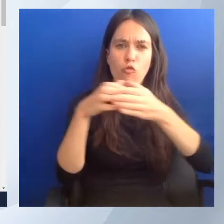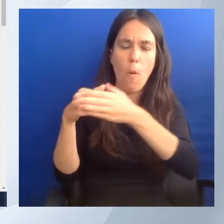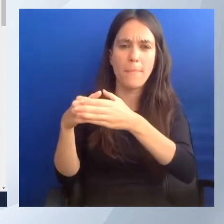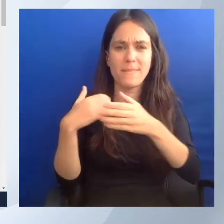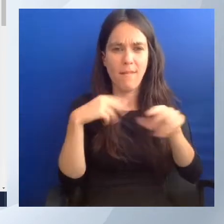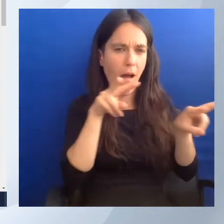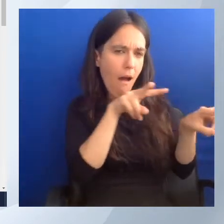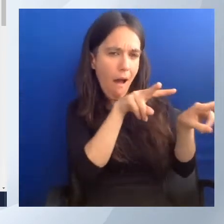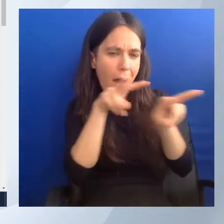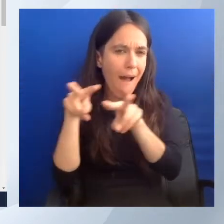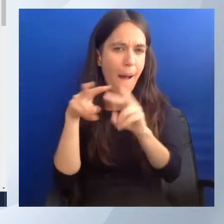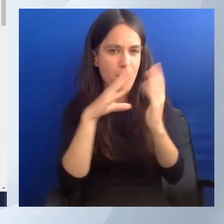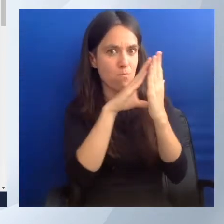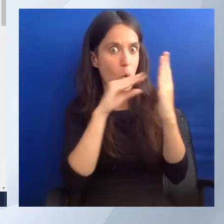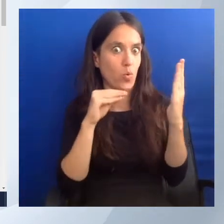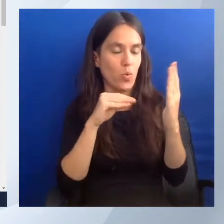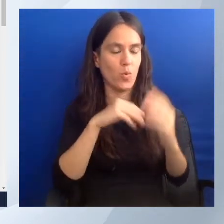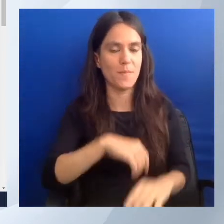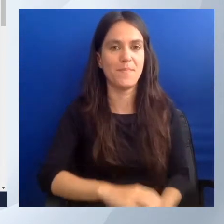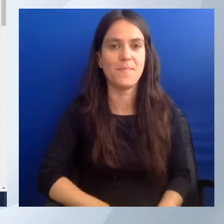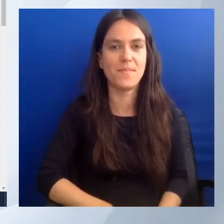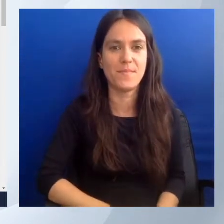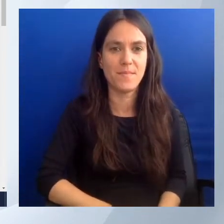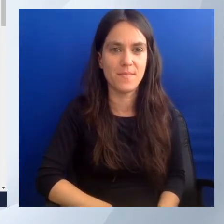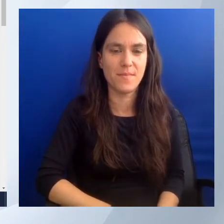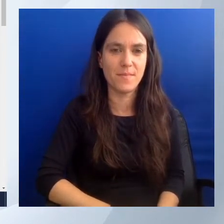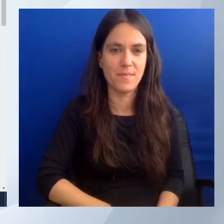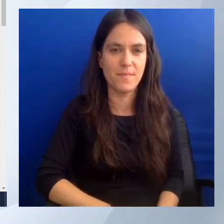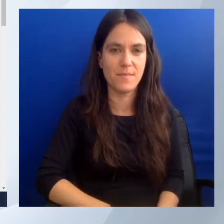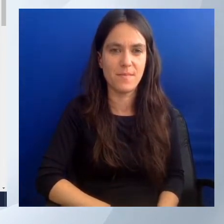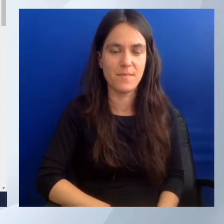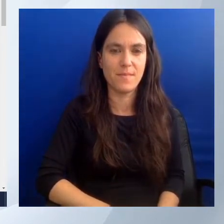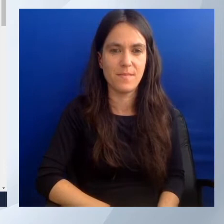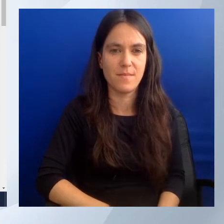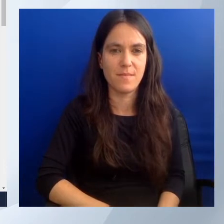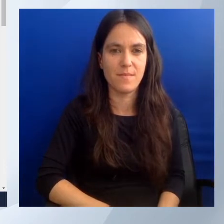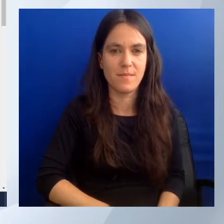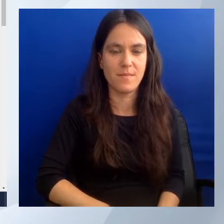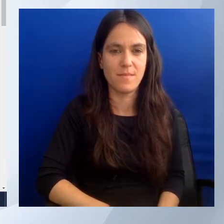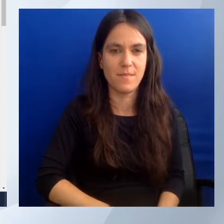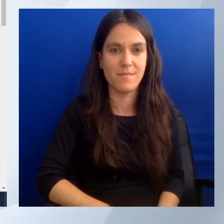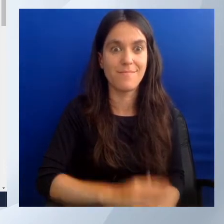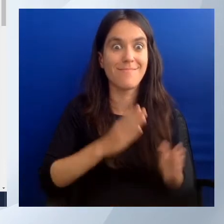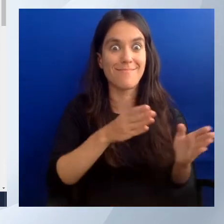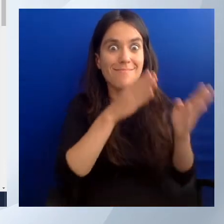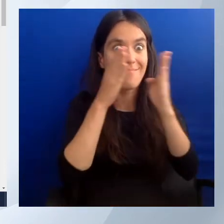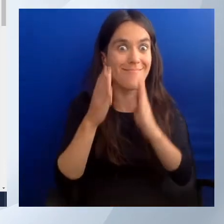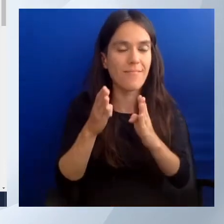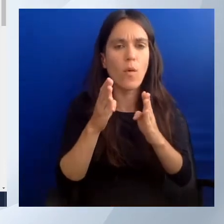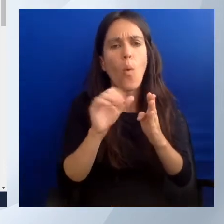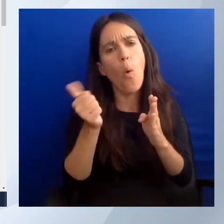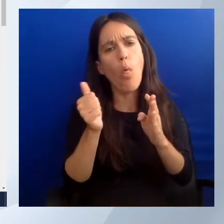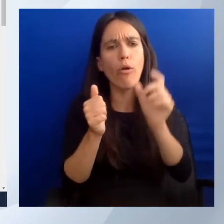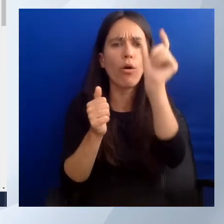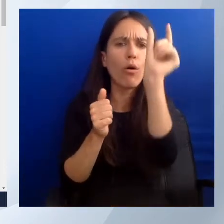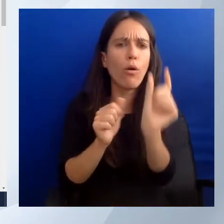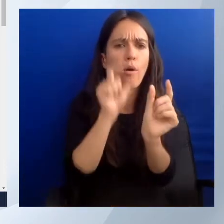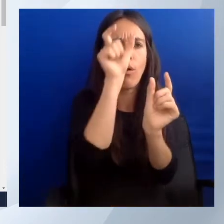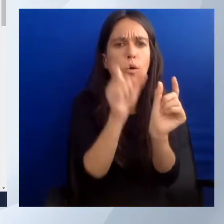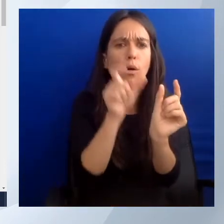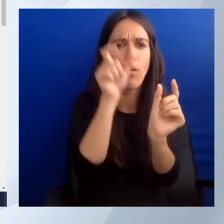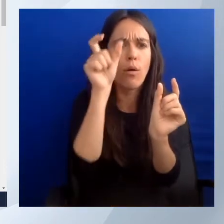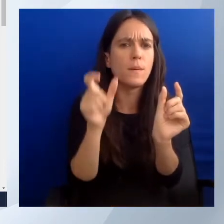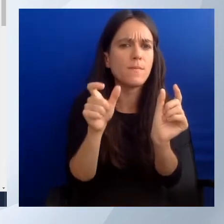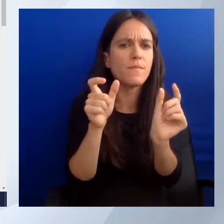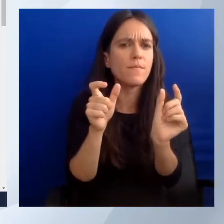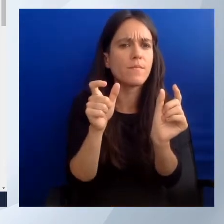try to train my model. Other than that, there's also a bunch of properties that tell me about how much someone paid